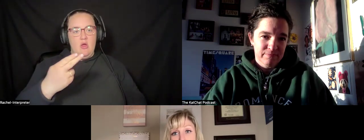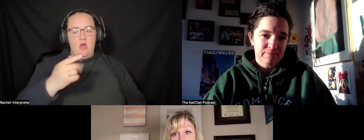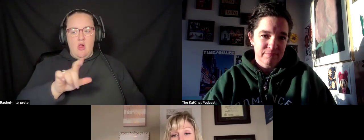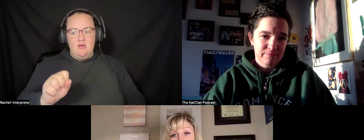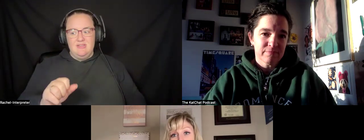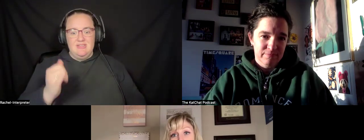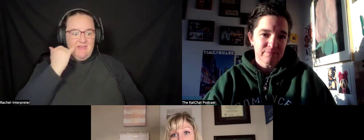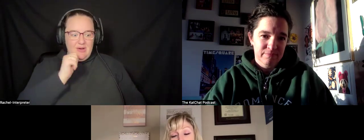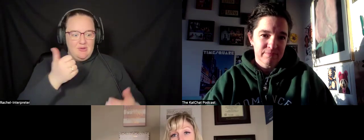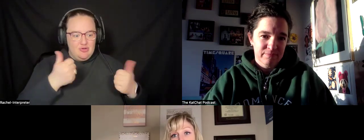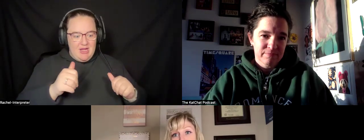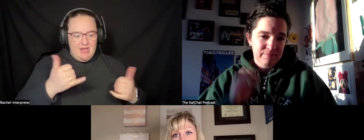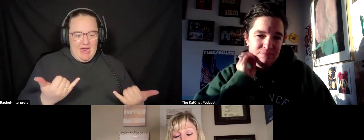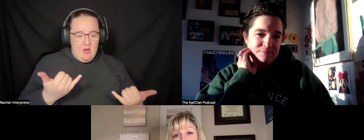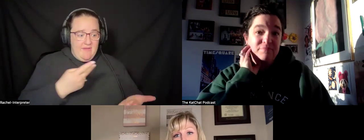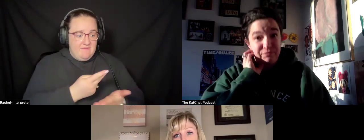all.